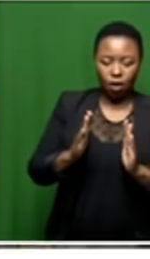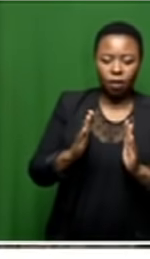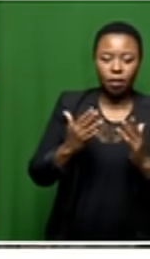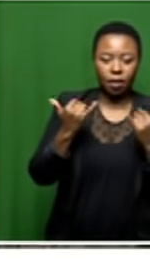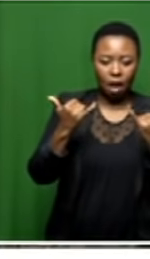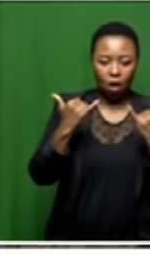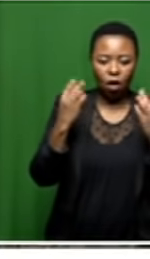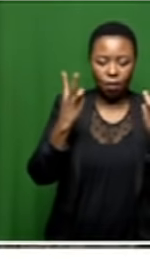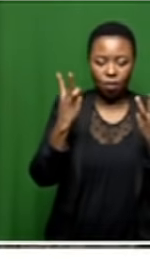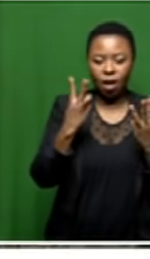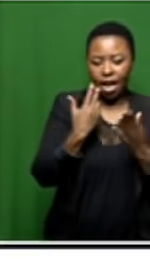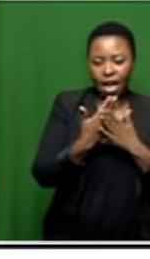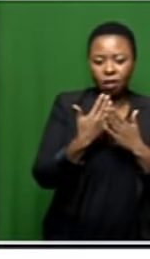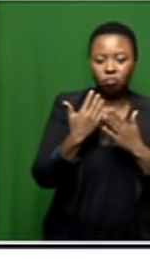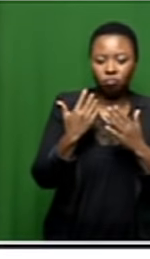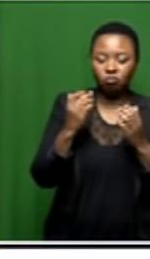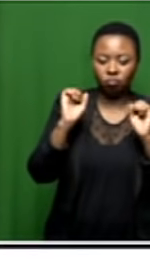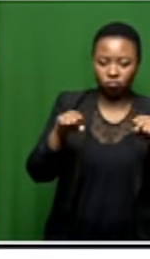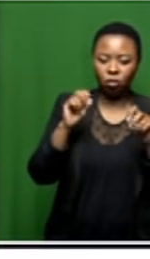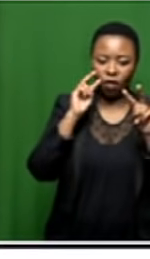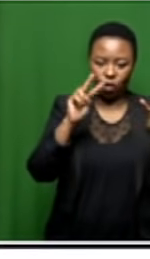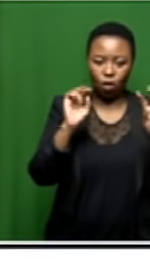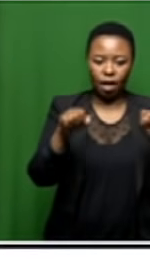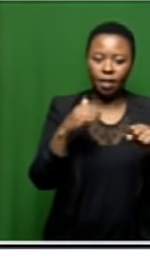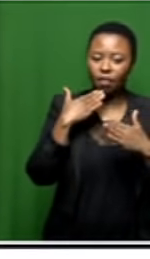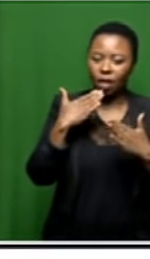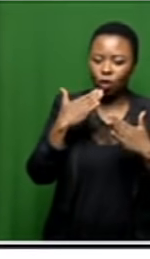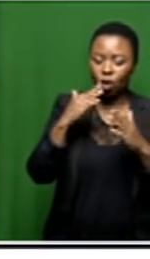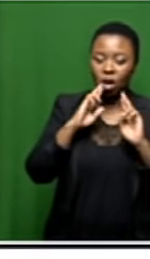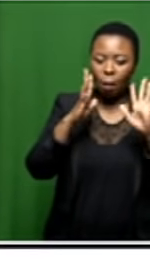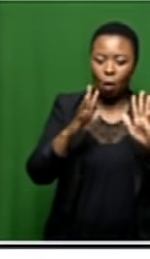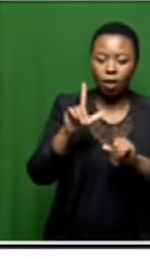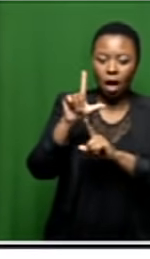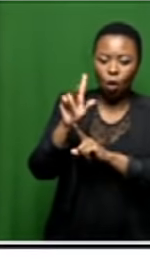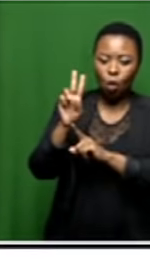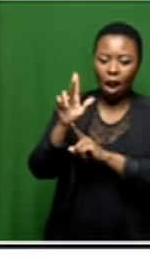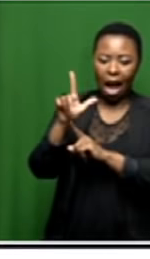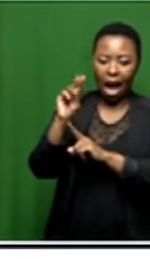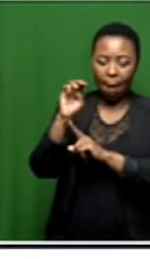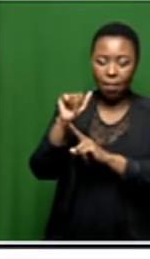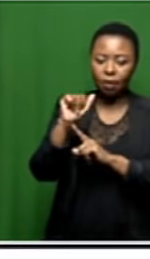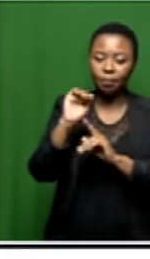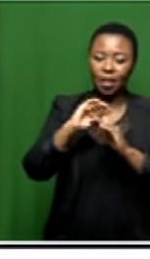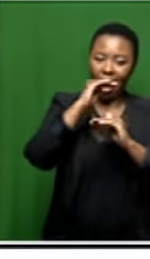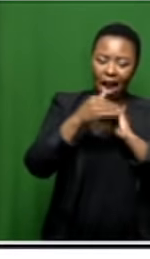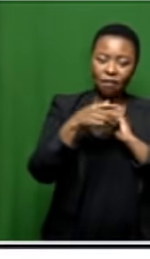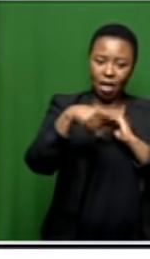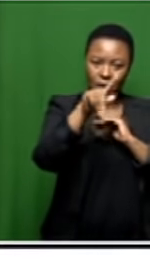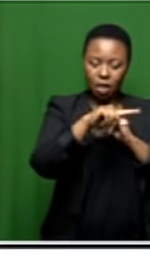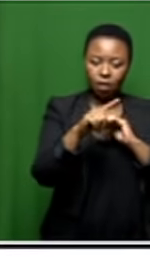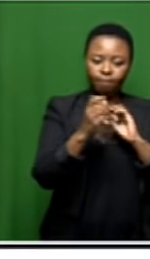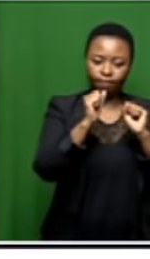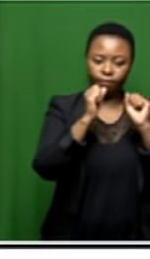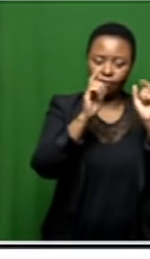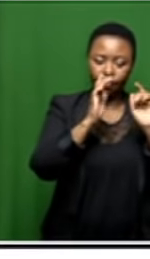for the public to start viewing. Thank you so much there to our reporter Lulama Makia, giving us rolling coverage of what is going on in Cape